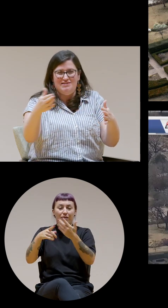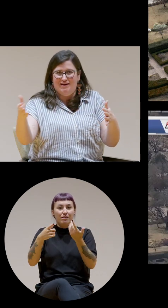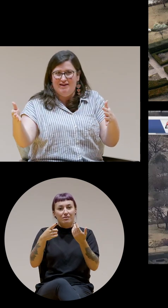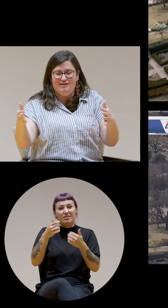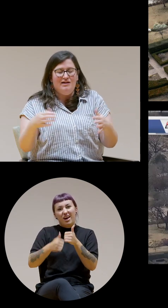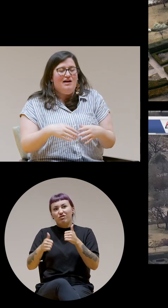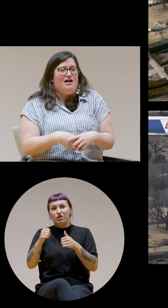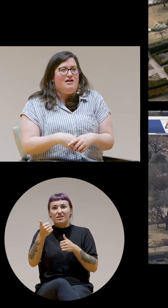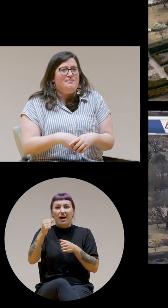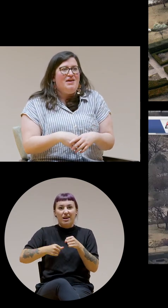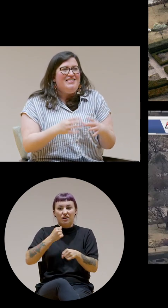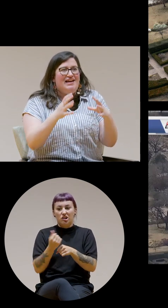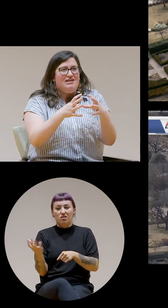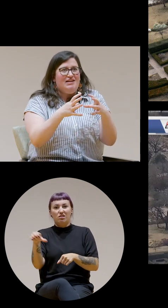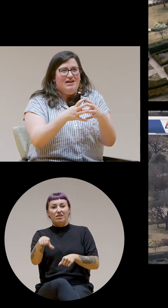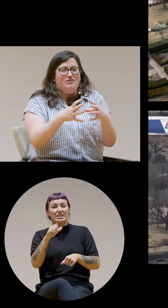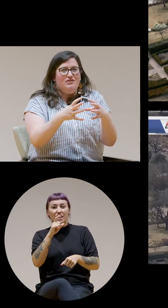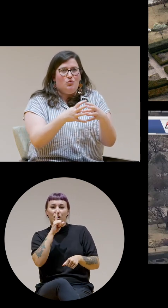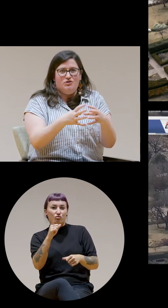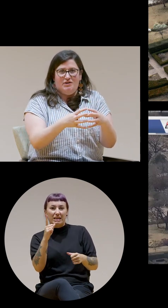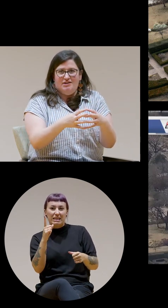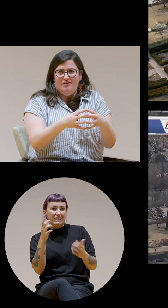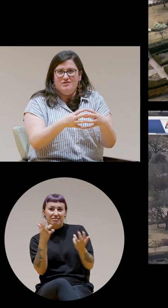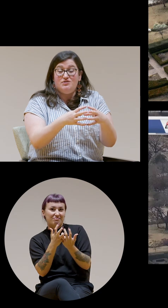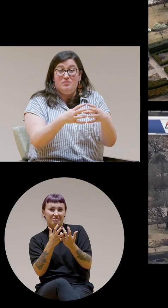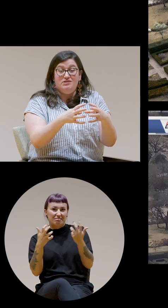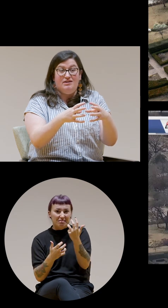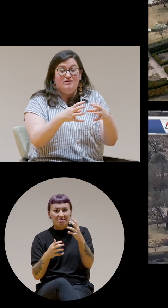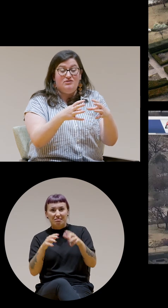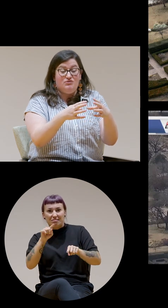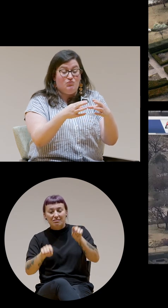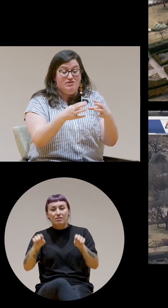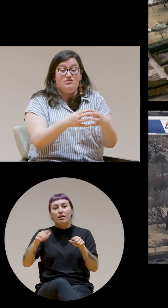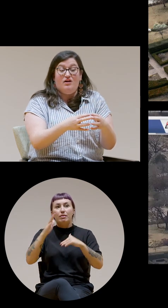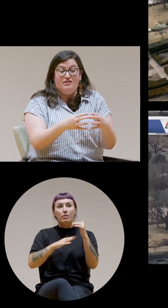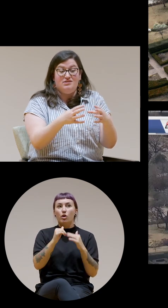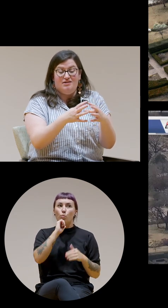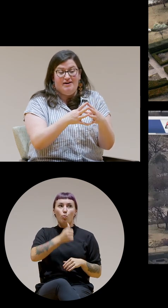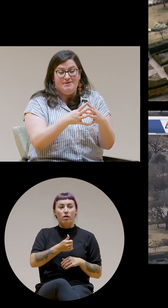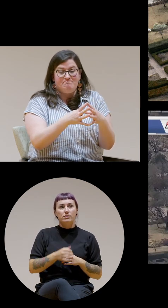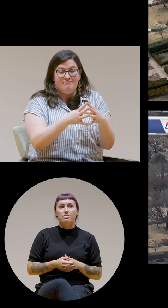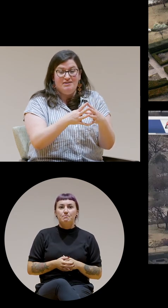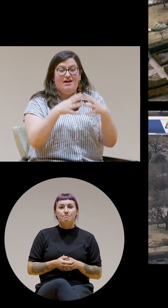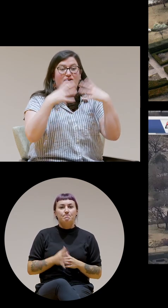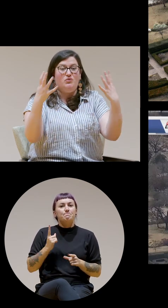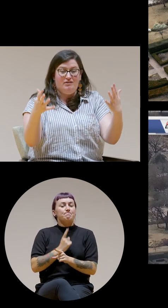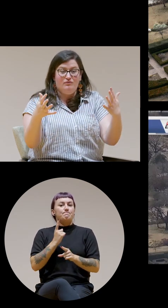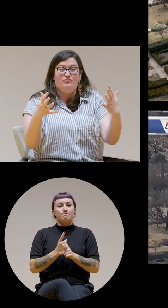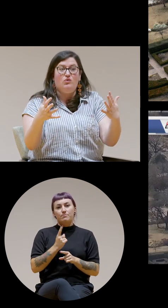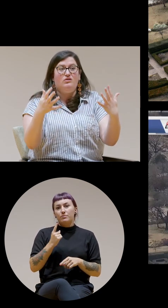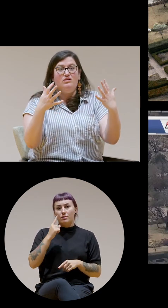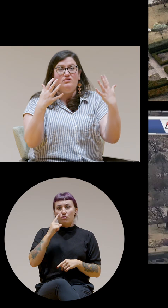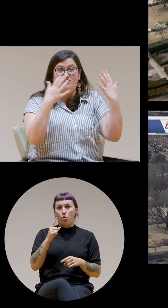of once a decade that never worked well together. So the building was not